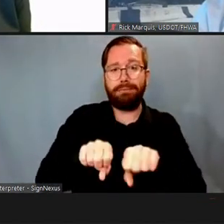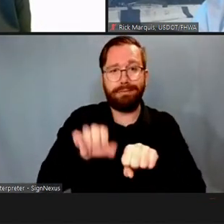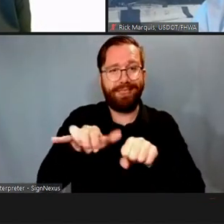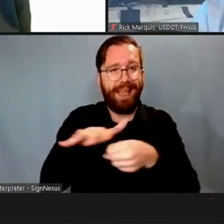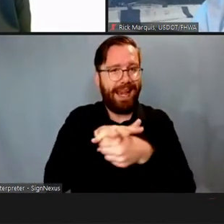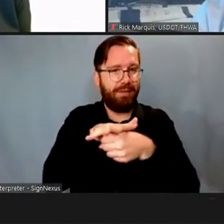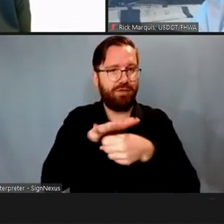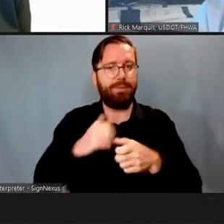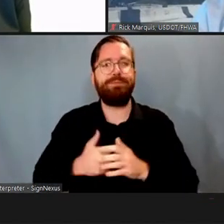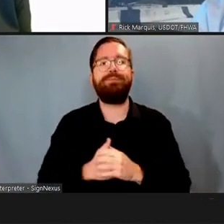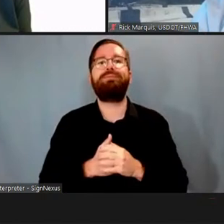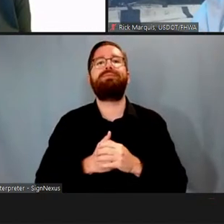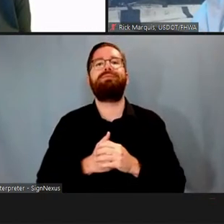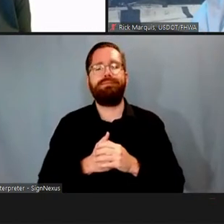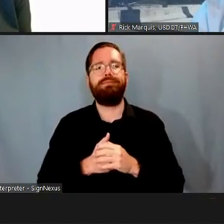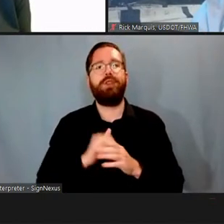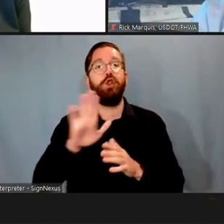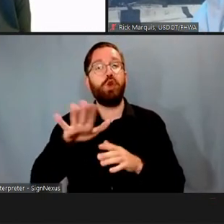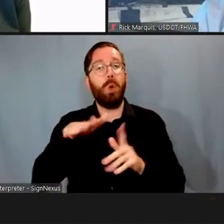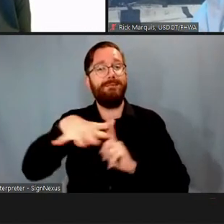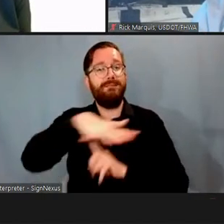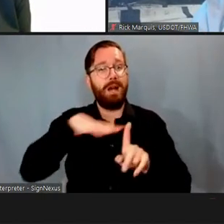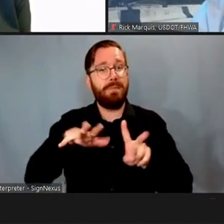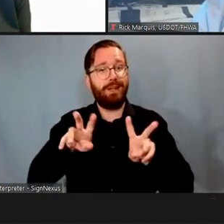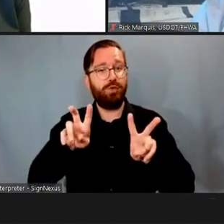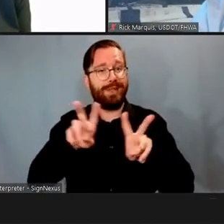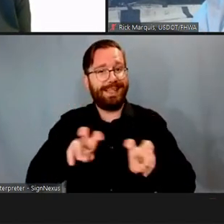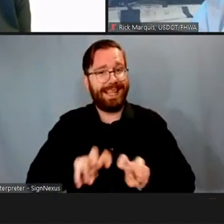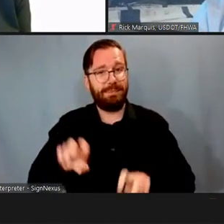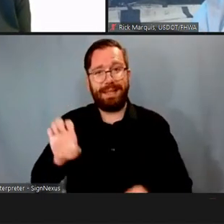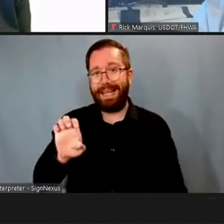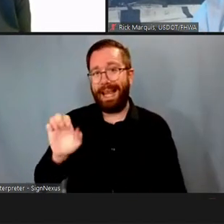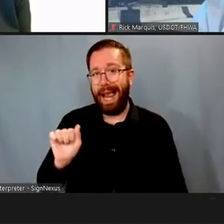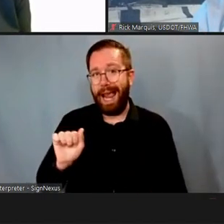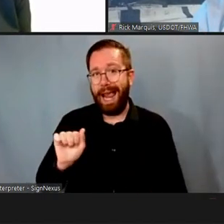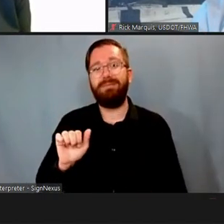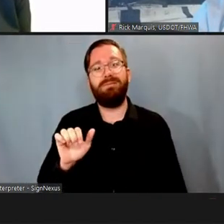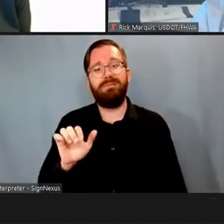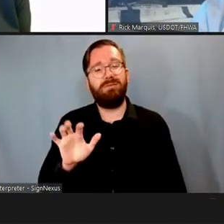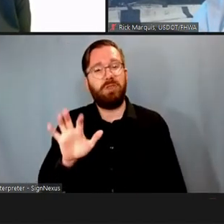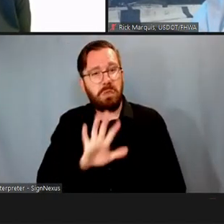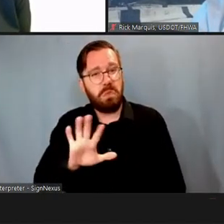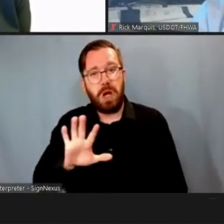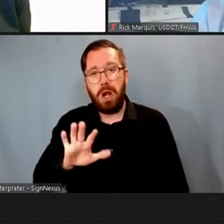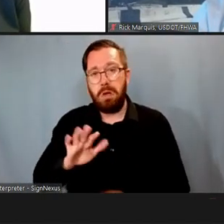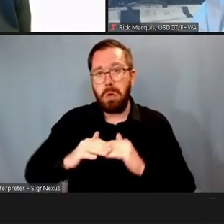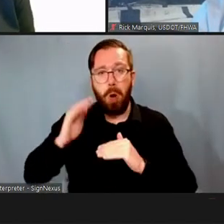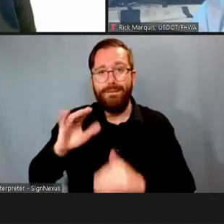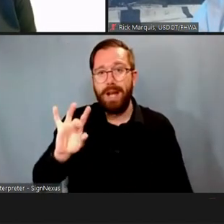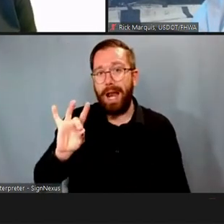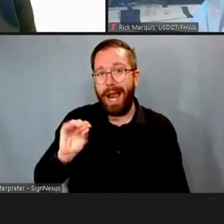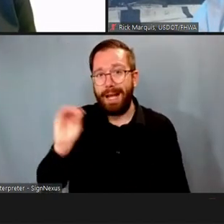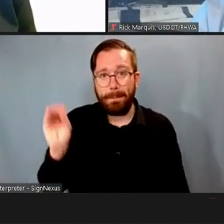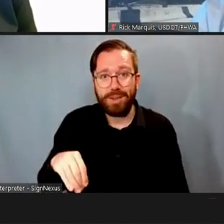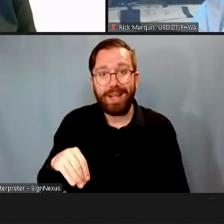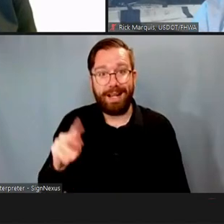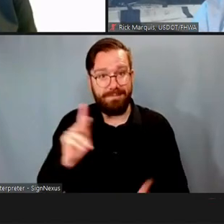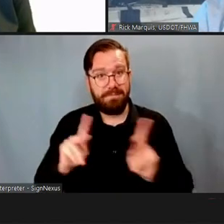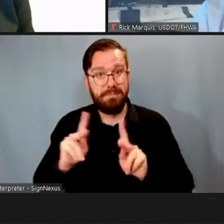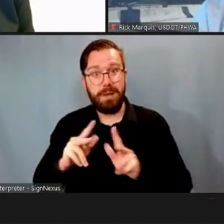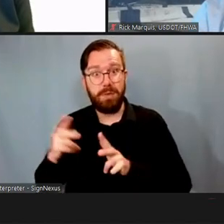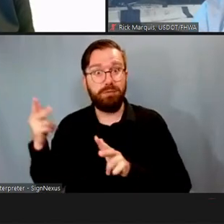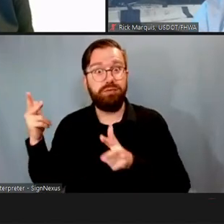as you showed in your environmental assessment more than 80 percent of people come into the district via